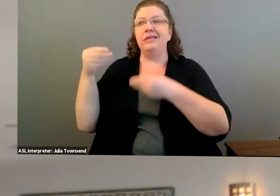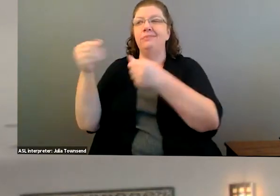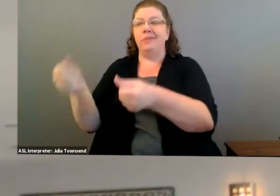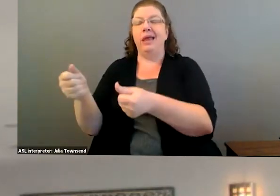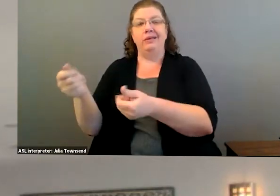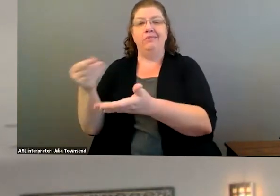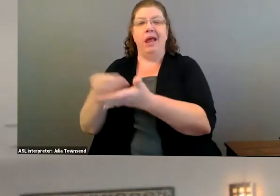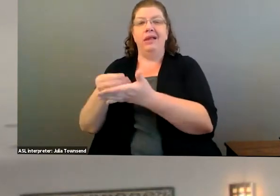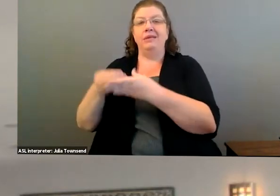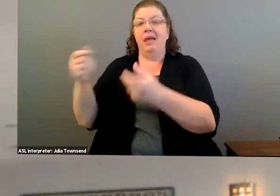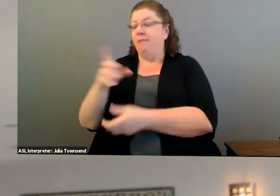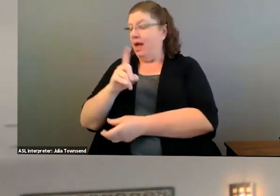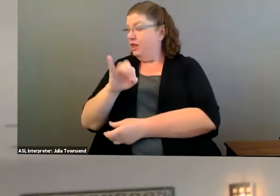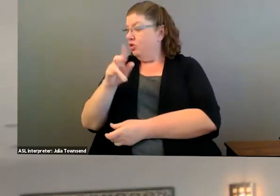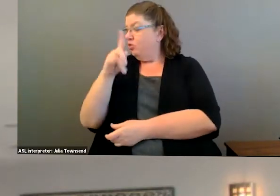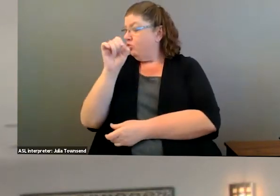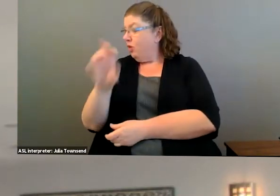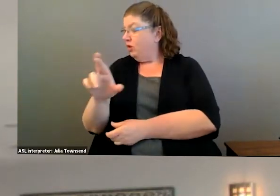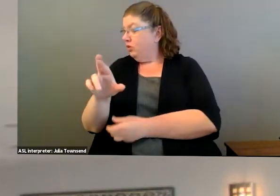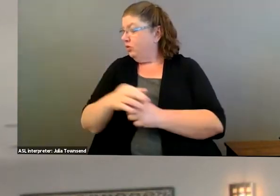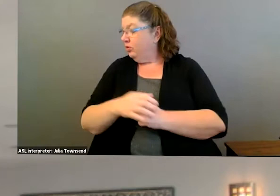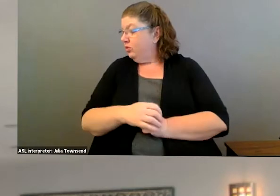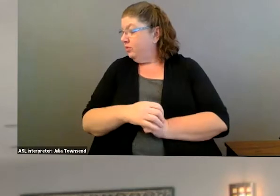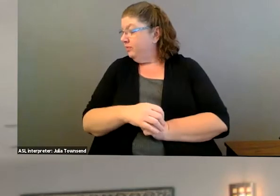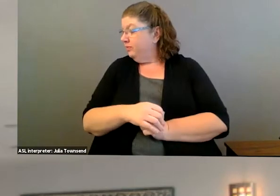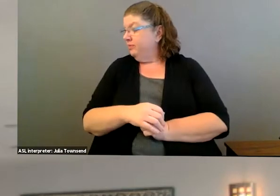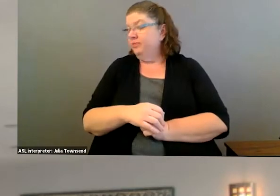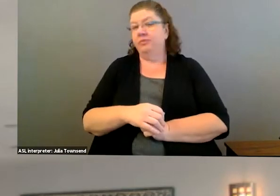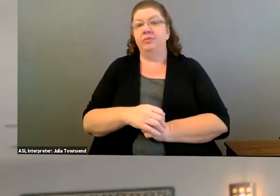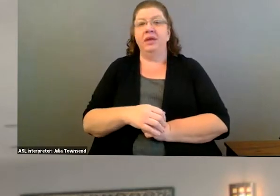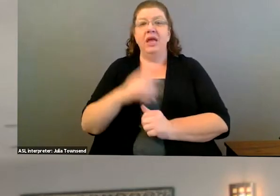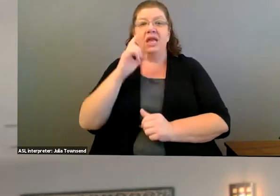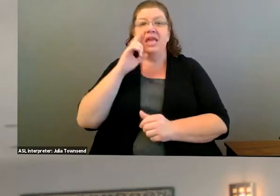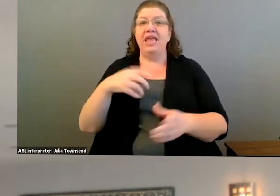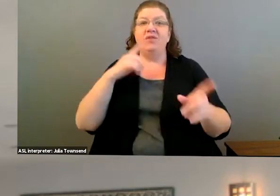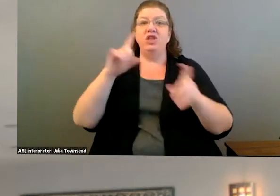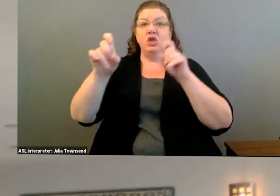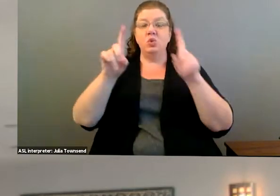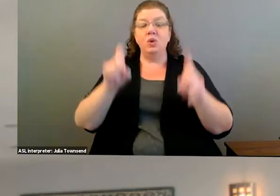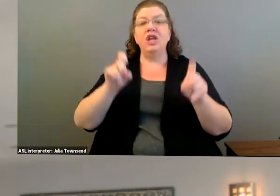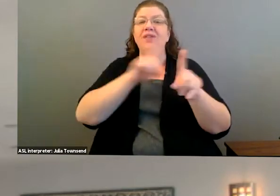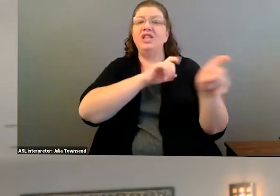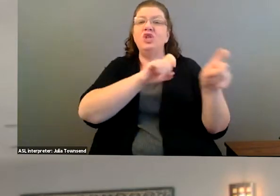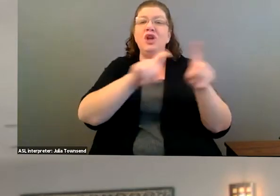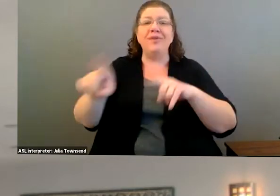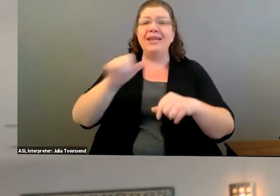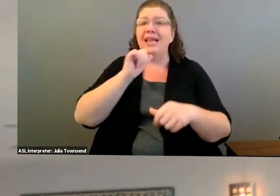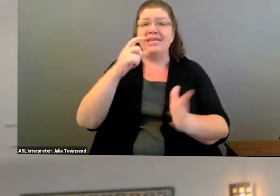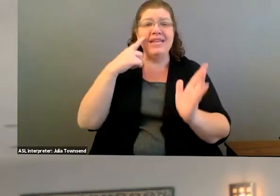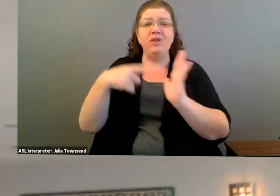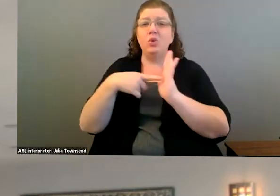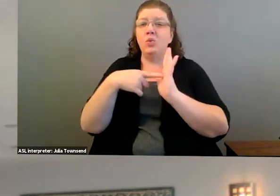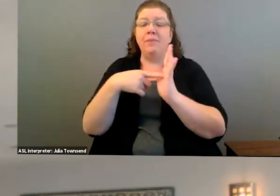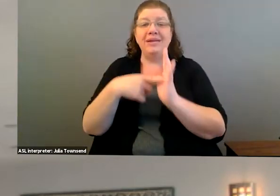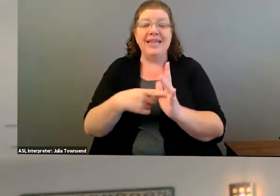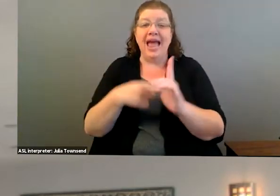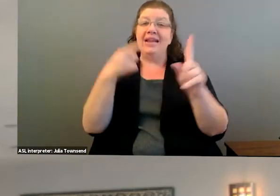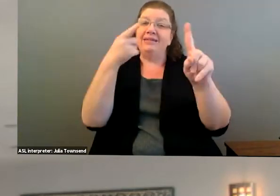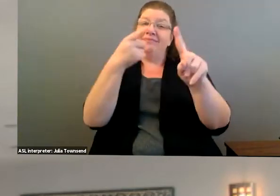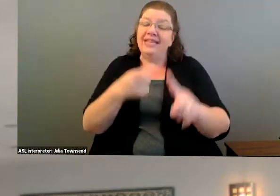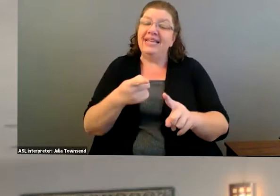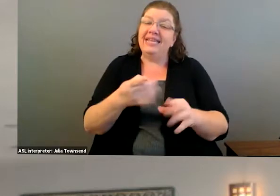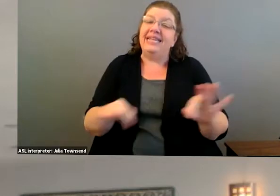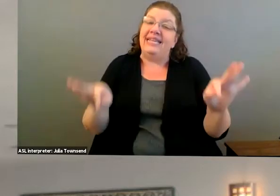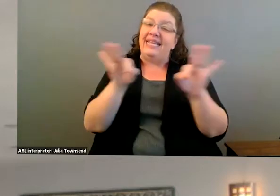goes over this quiz or this survey he gave everybody, but the survey doesn't even represent key issues that